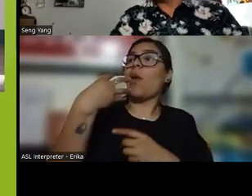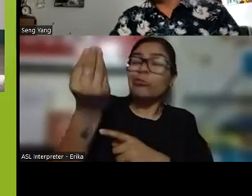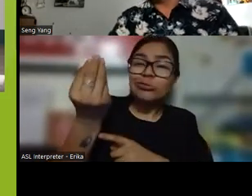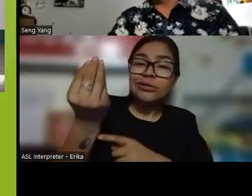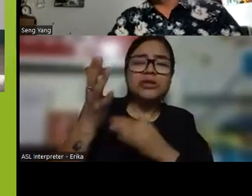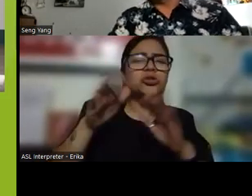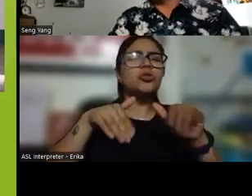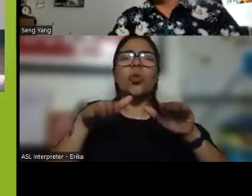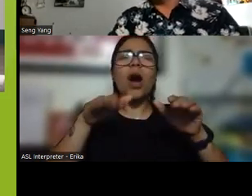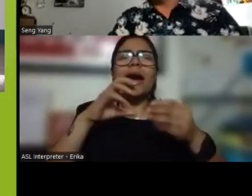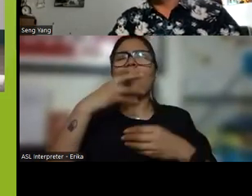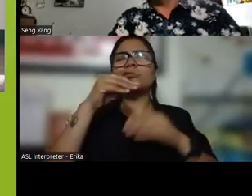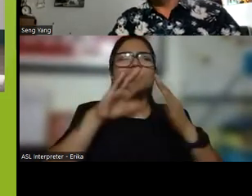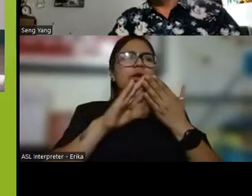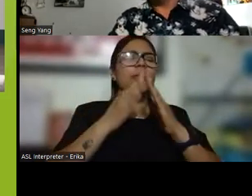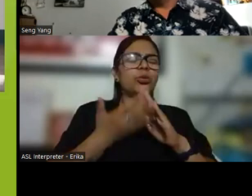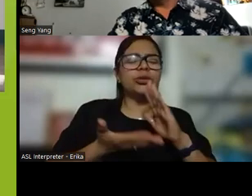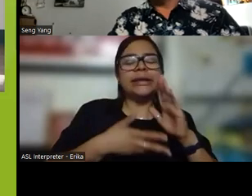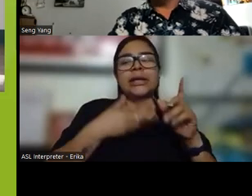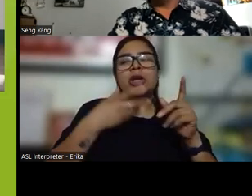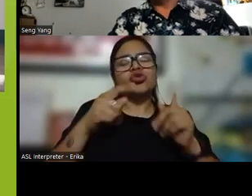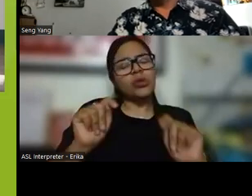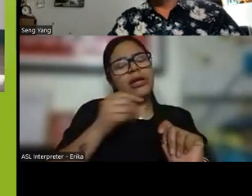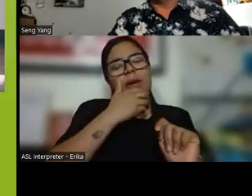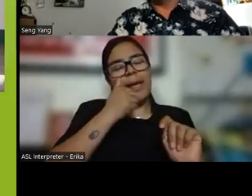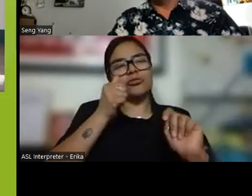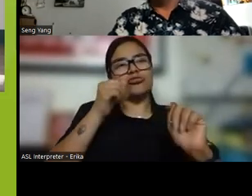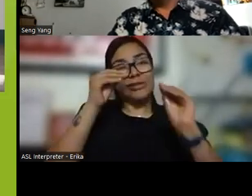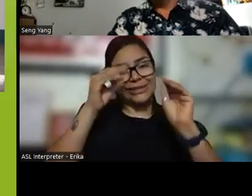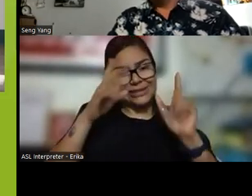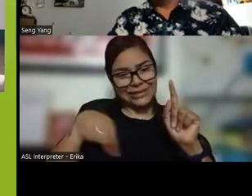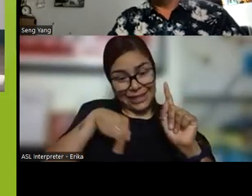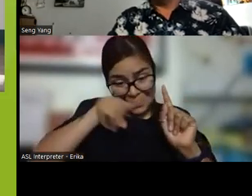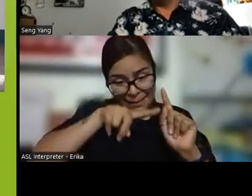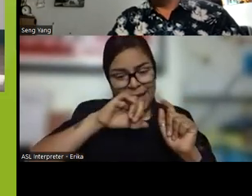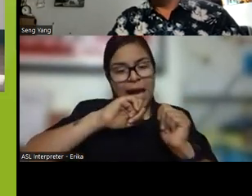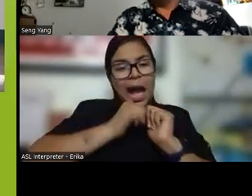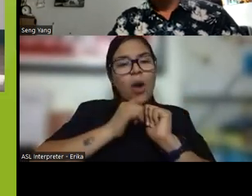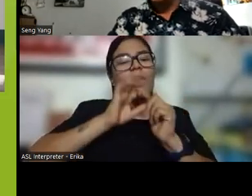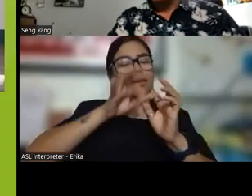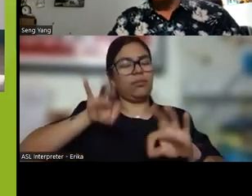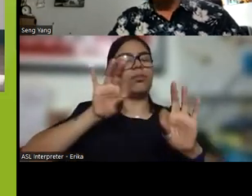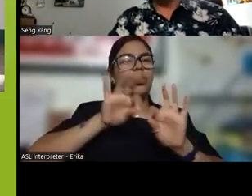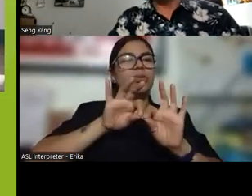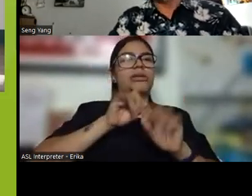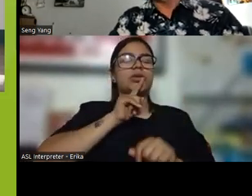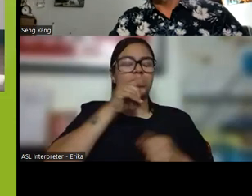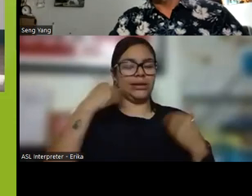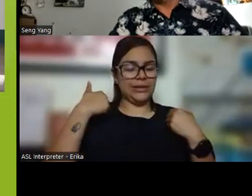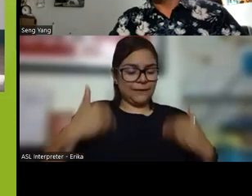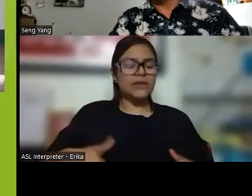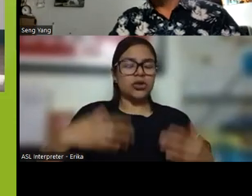we teach them to do that, because often the elderly, they have in the Hmong community, we quite have